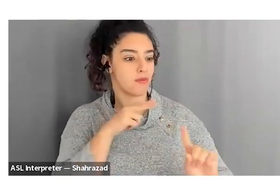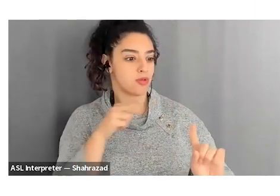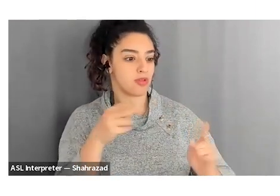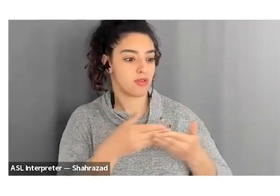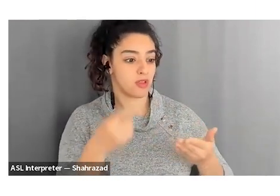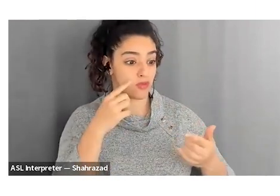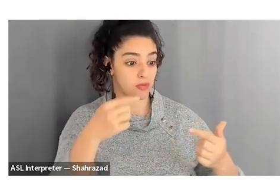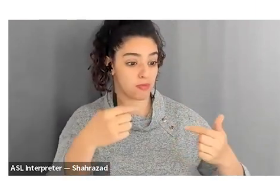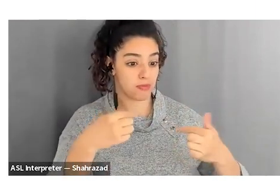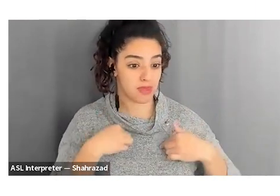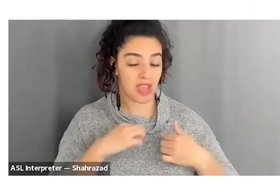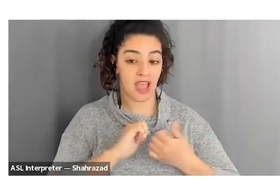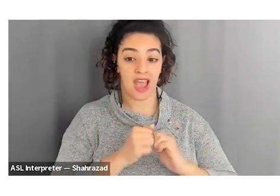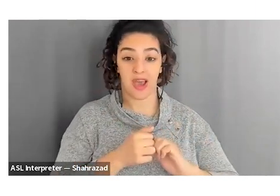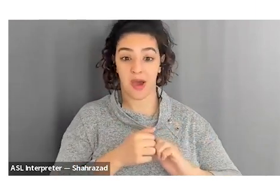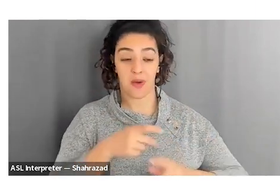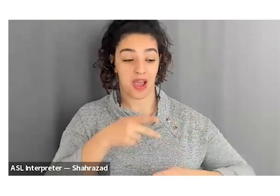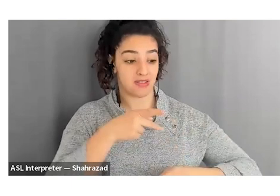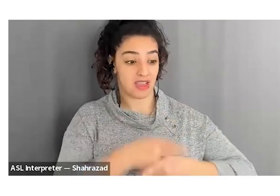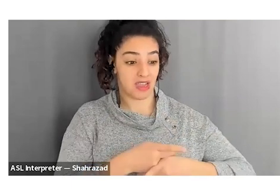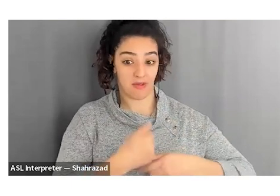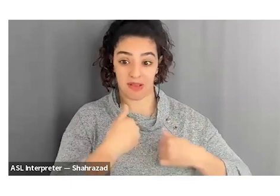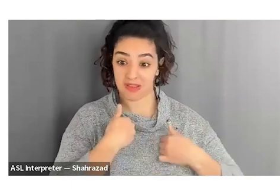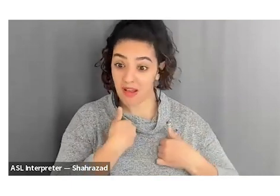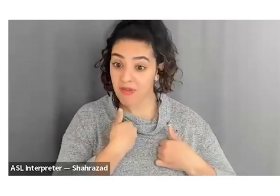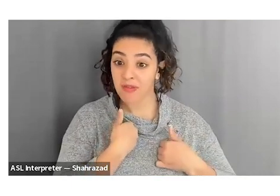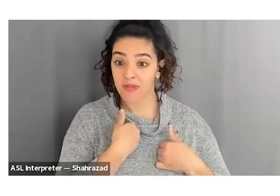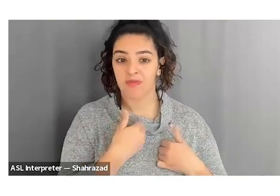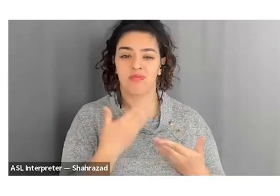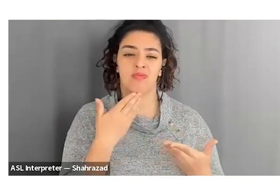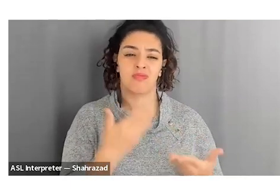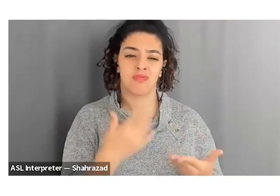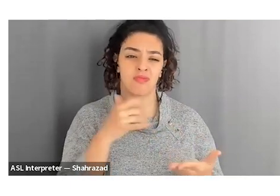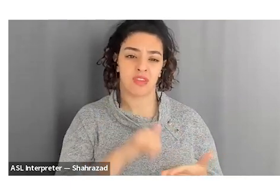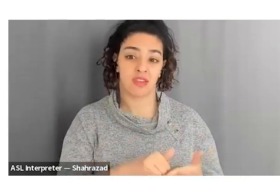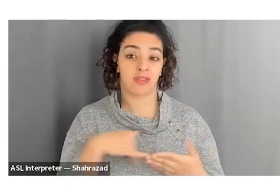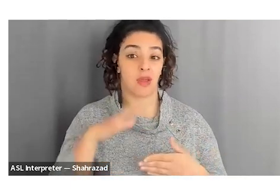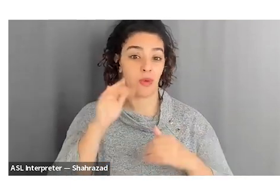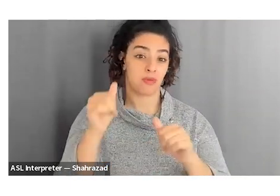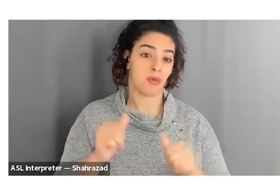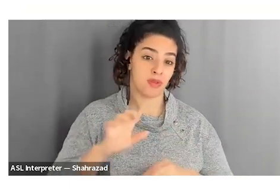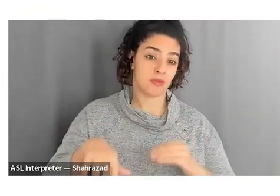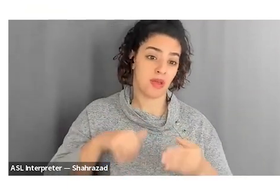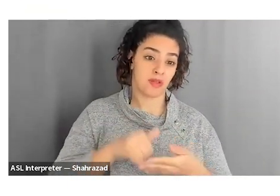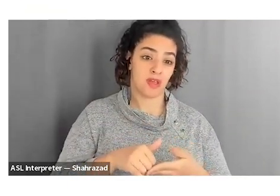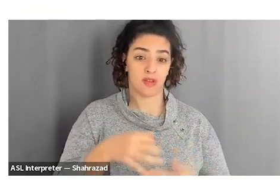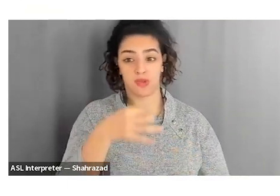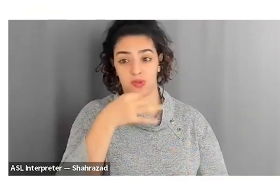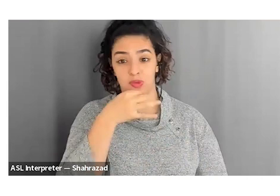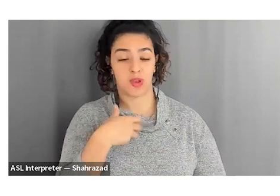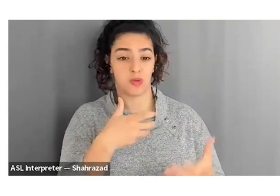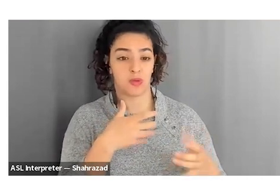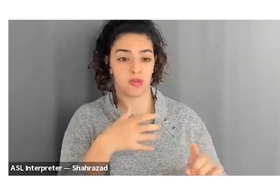myself. And thank you for that. So I know I'm going to post about it soon. I want to just, create